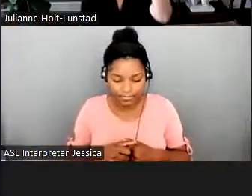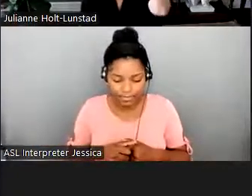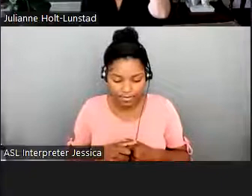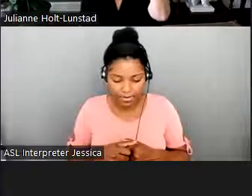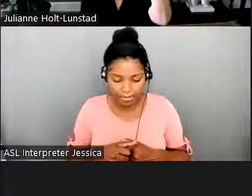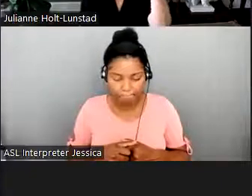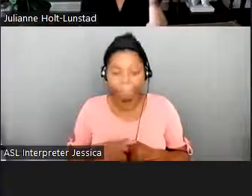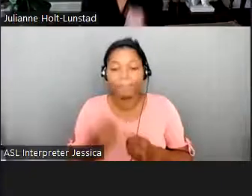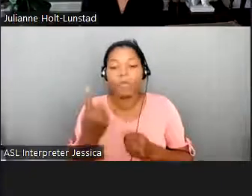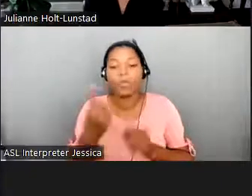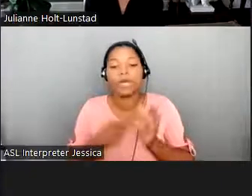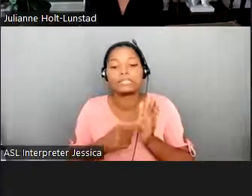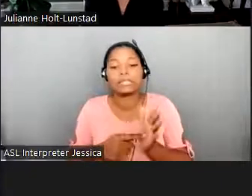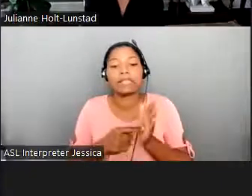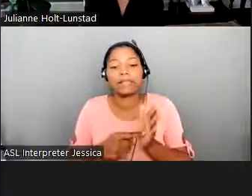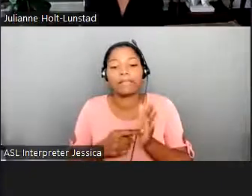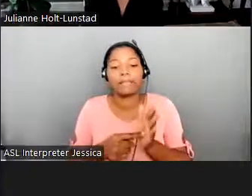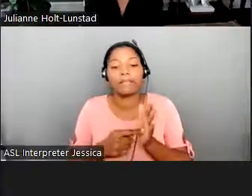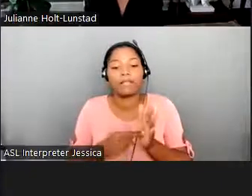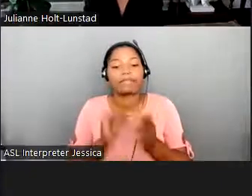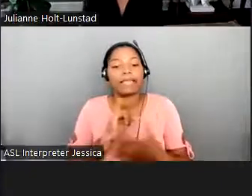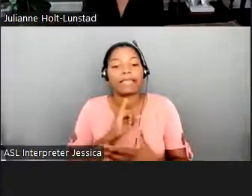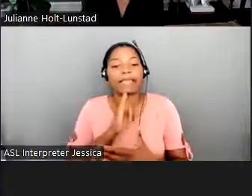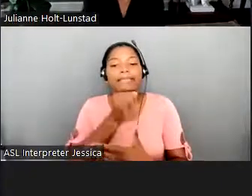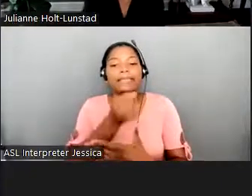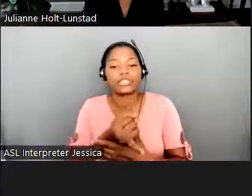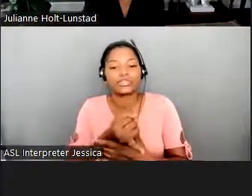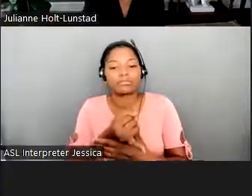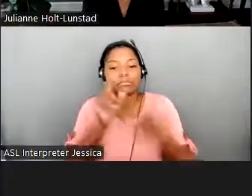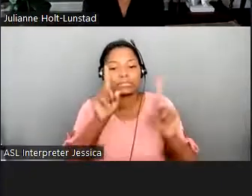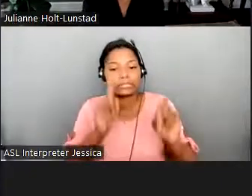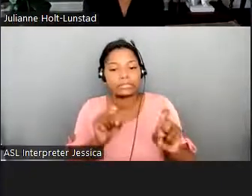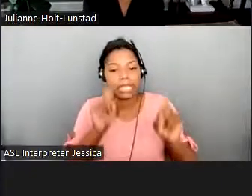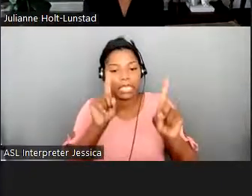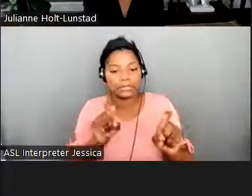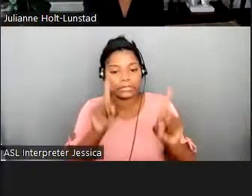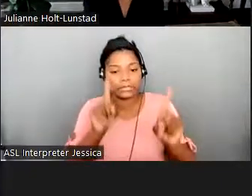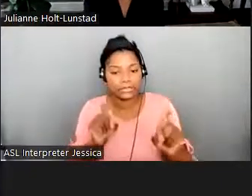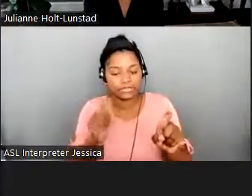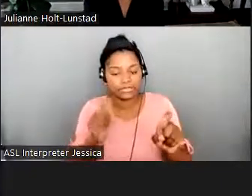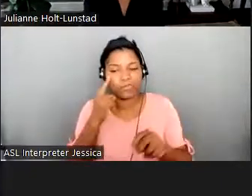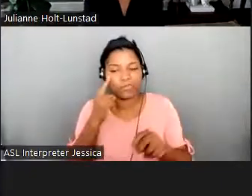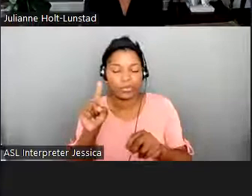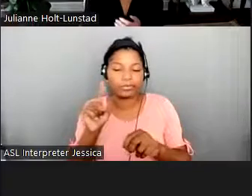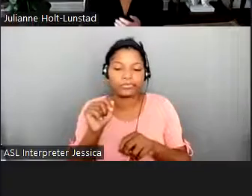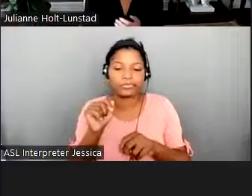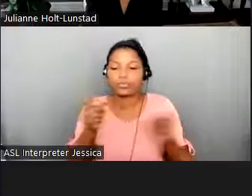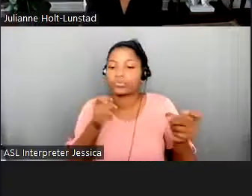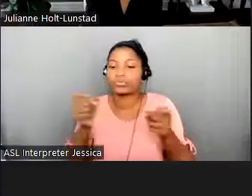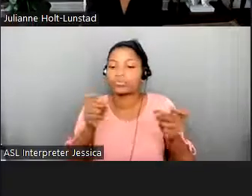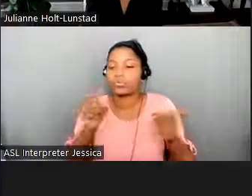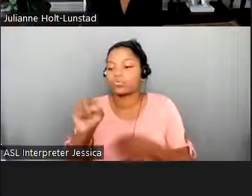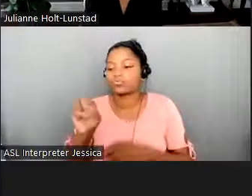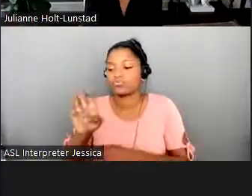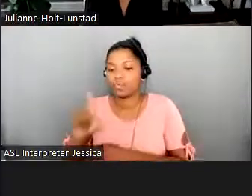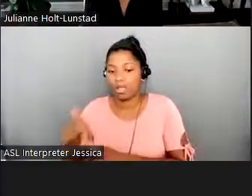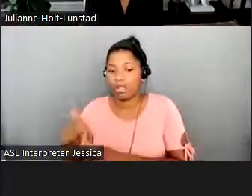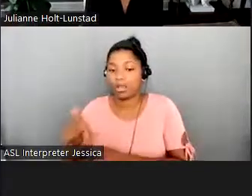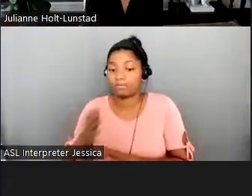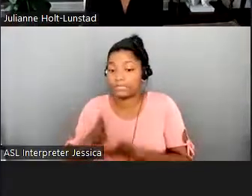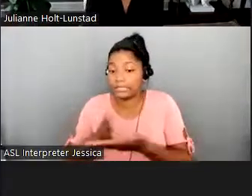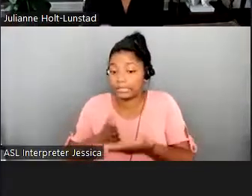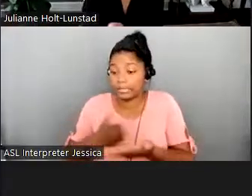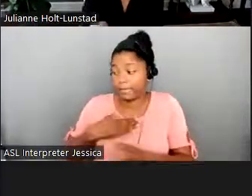an example of an intervention tested via randomized control trial that I conducted with some of my